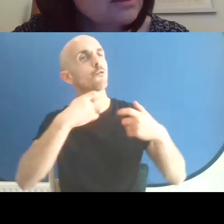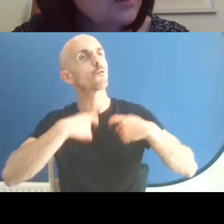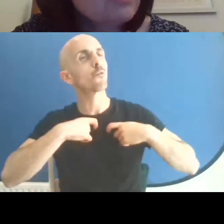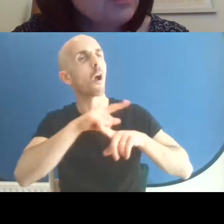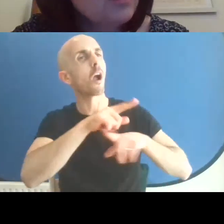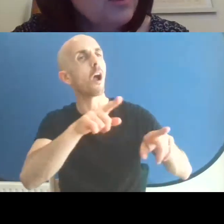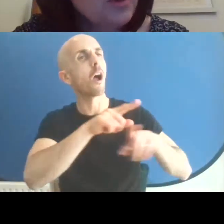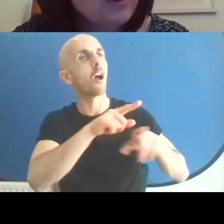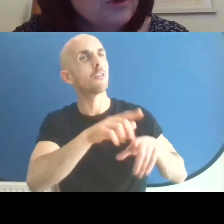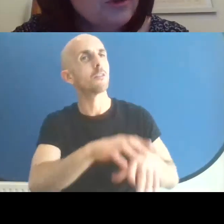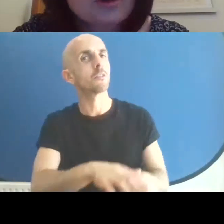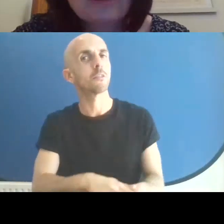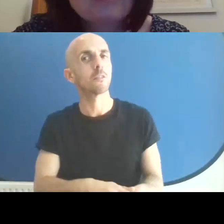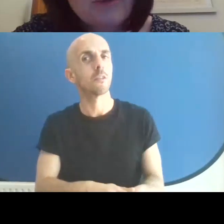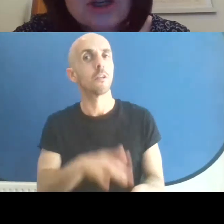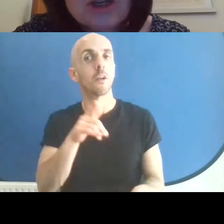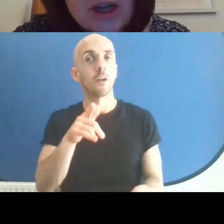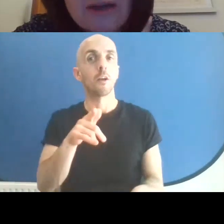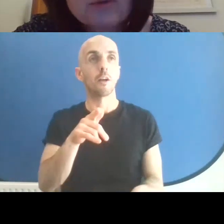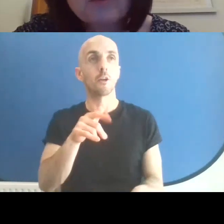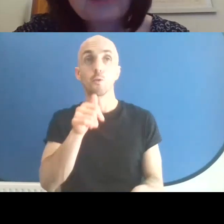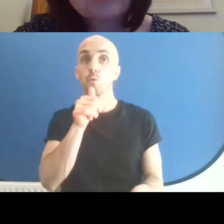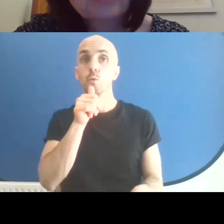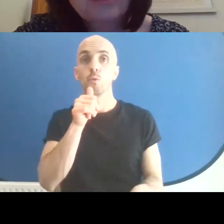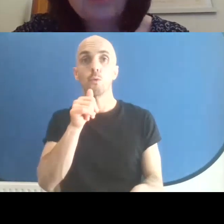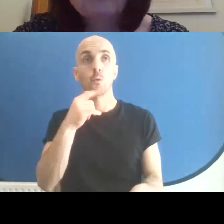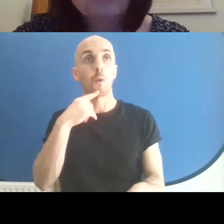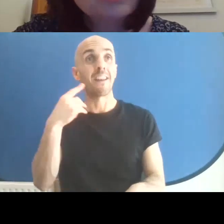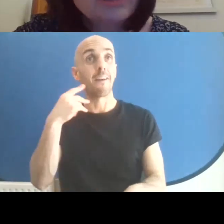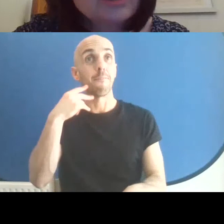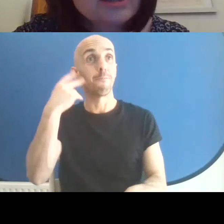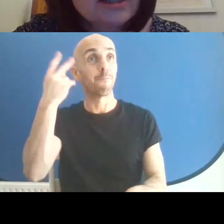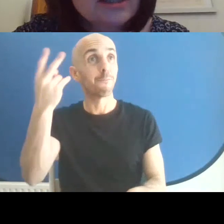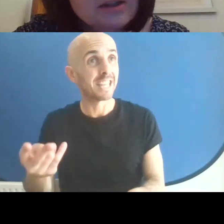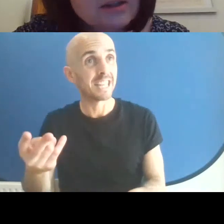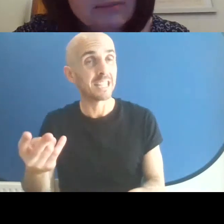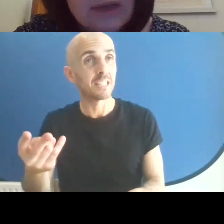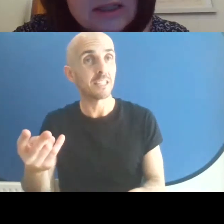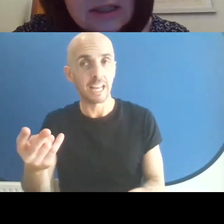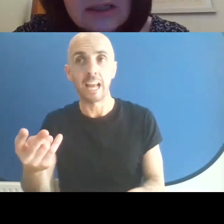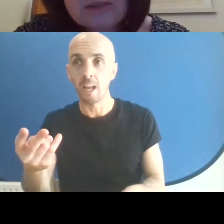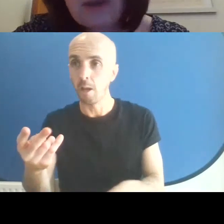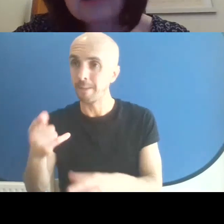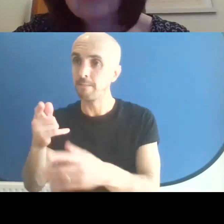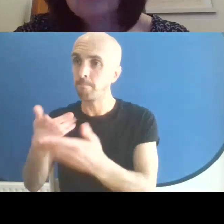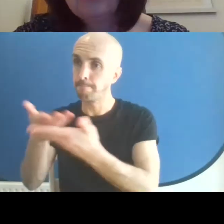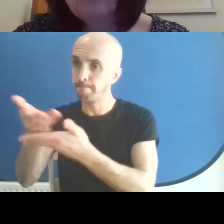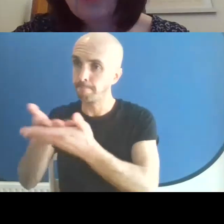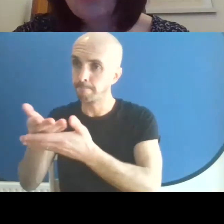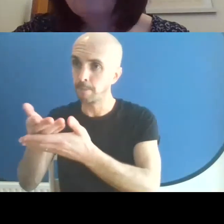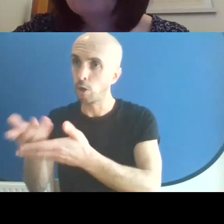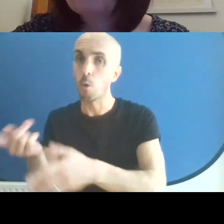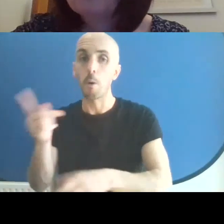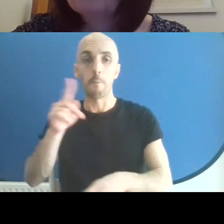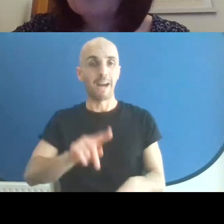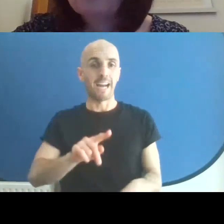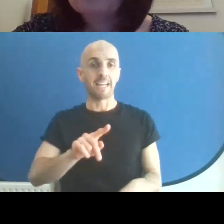interesting. We had some real positives. So information sharing was better, multi-agency attendance at meetings is